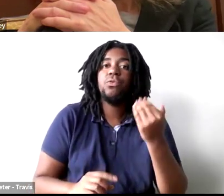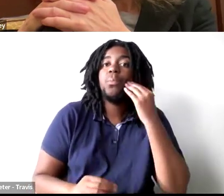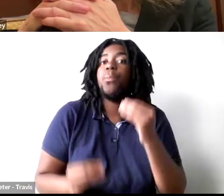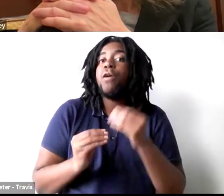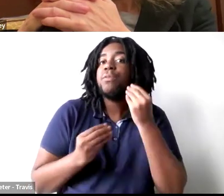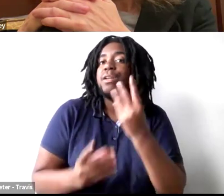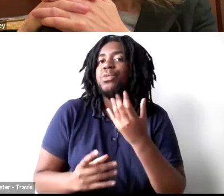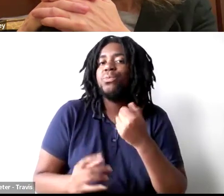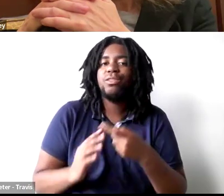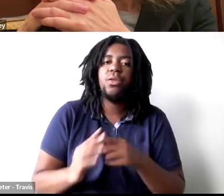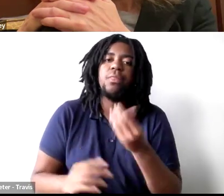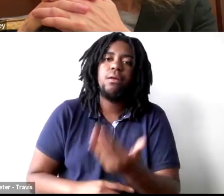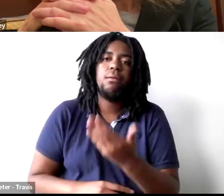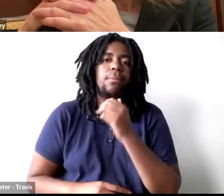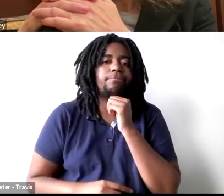a particularly